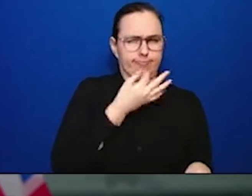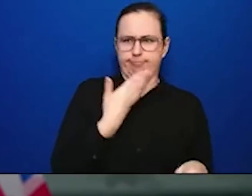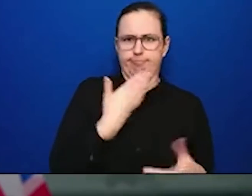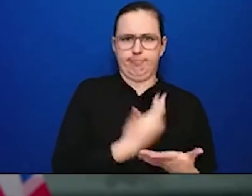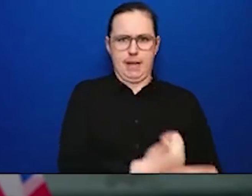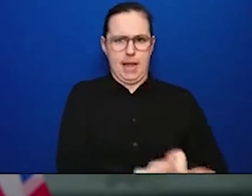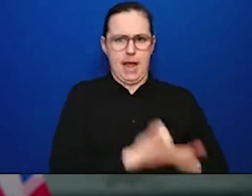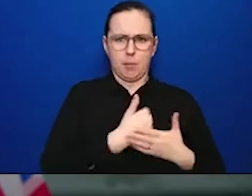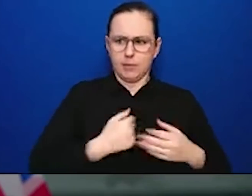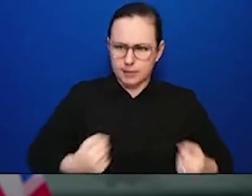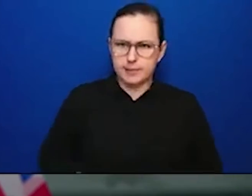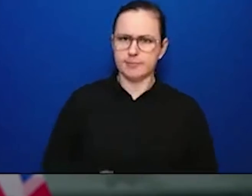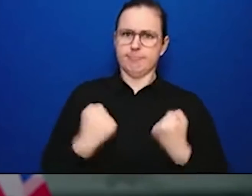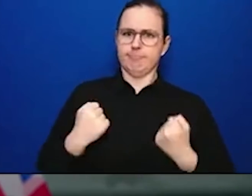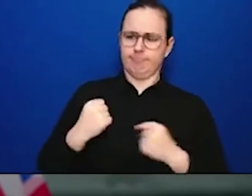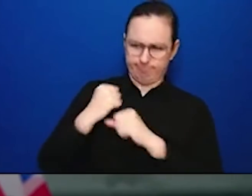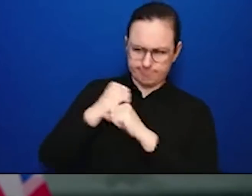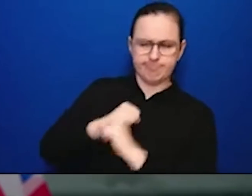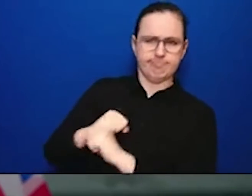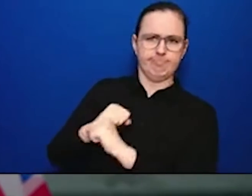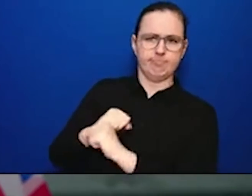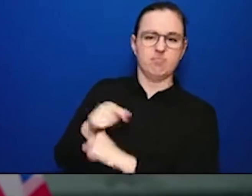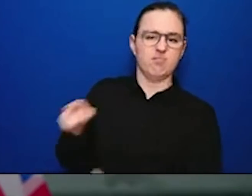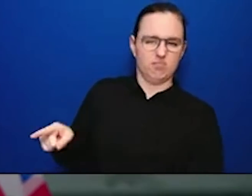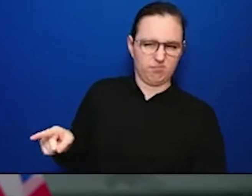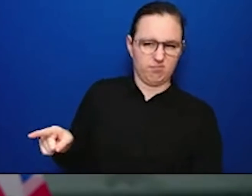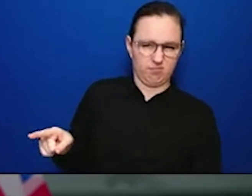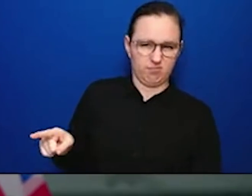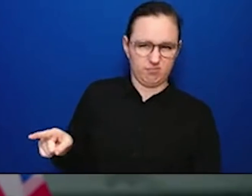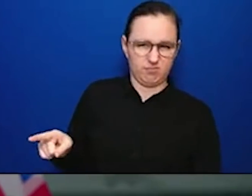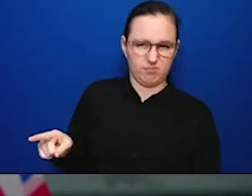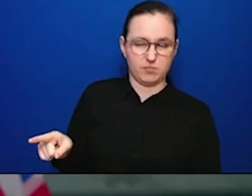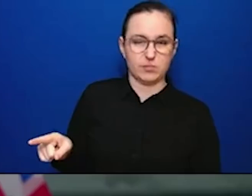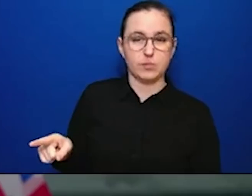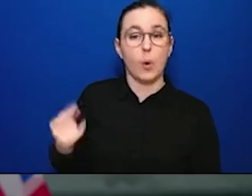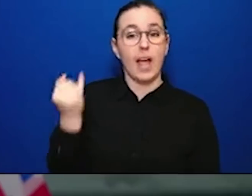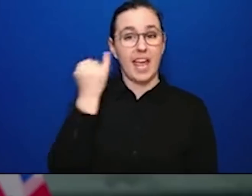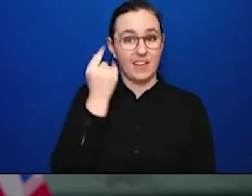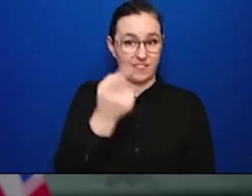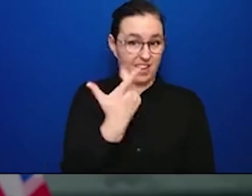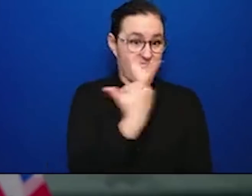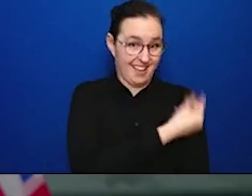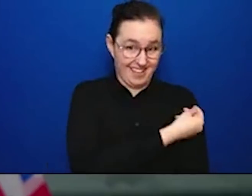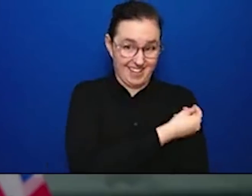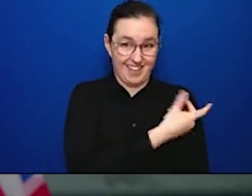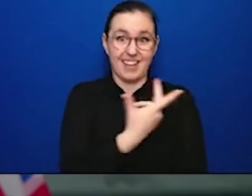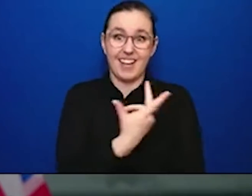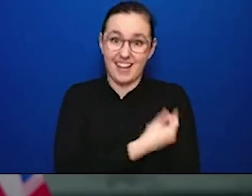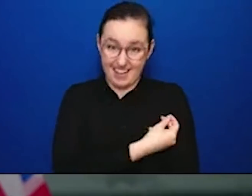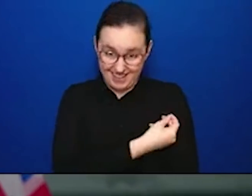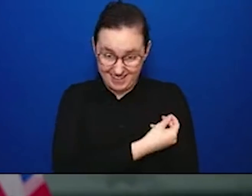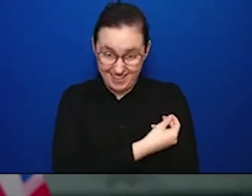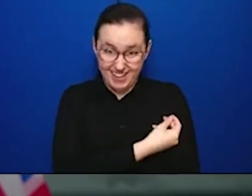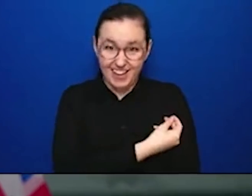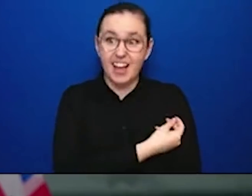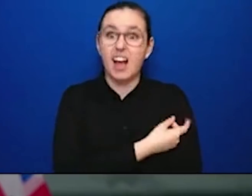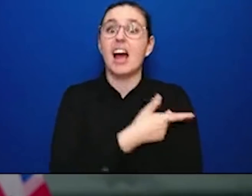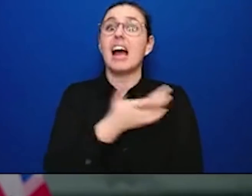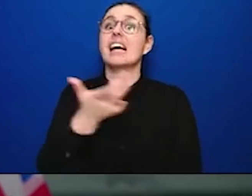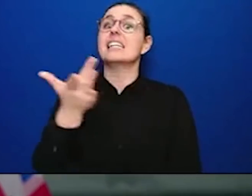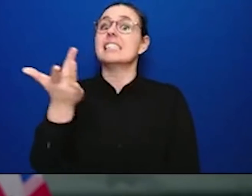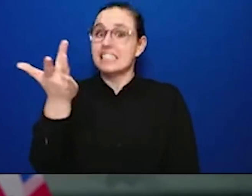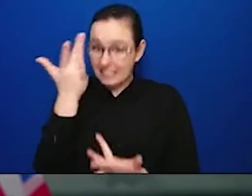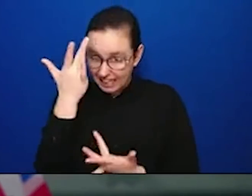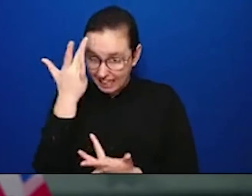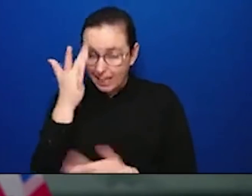it gives you super immunity, if you will, if you get both vaccine after you've been infected. So it is important to continue